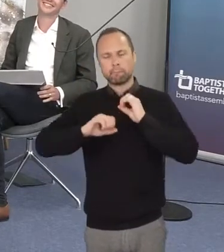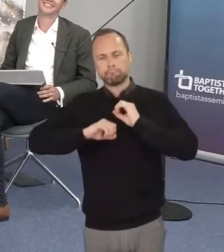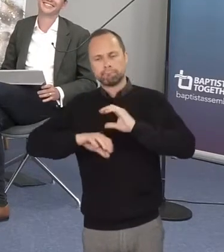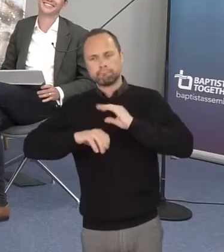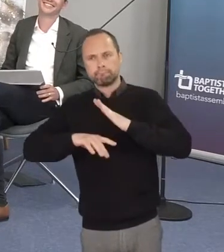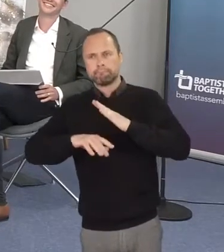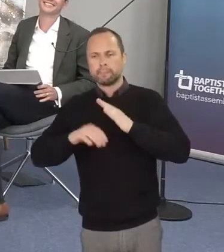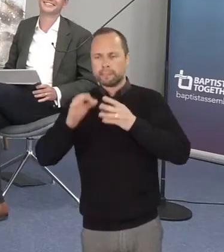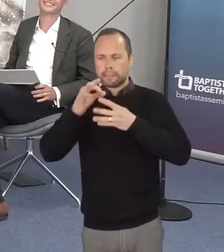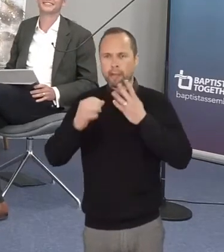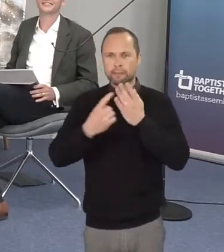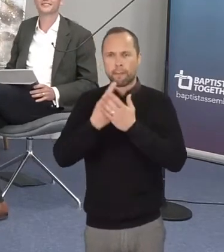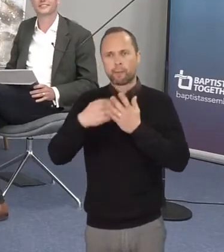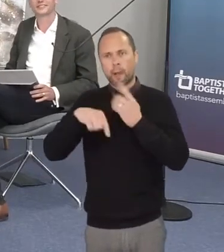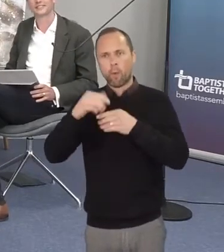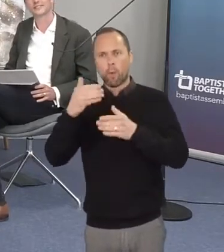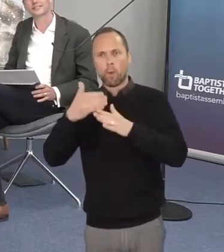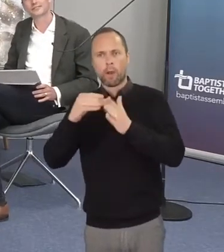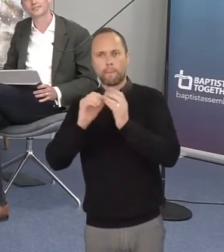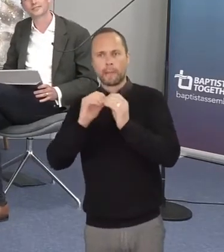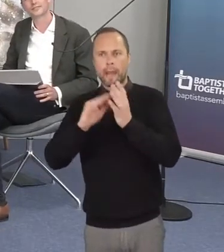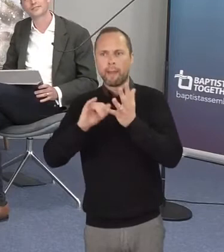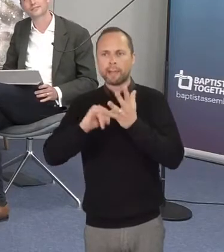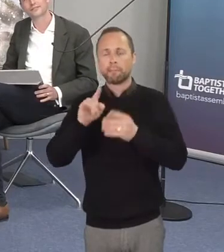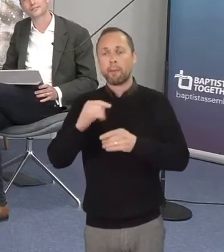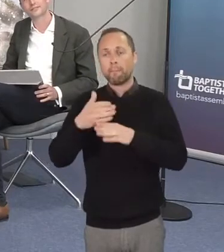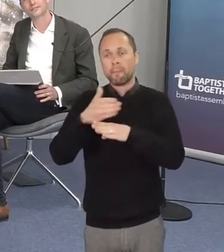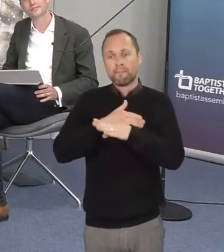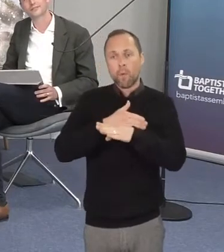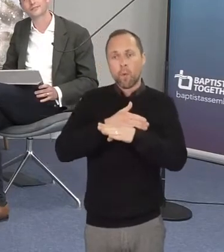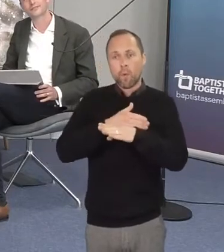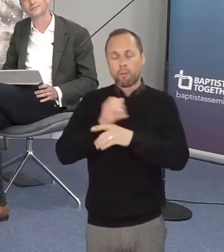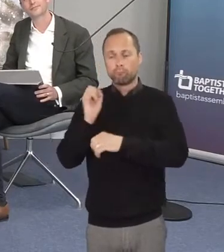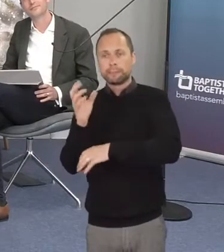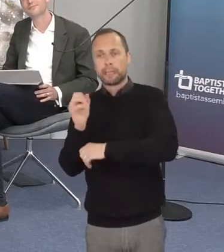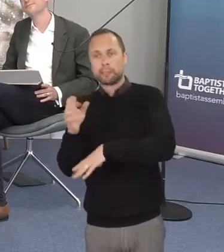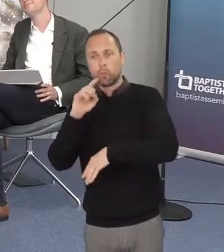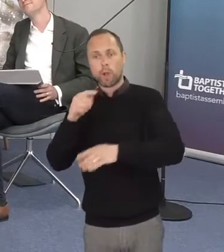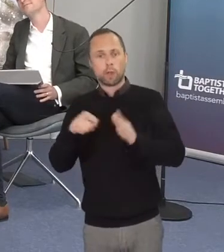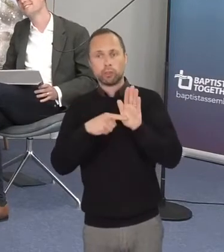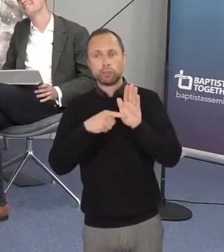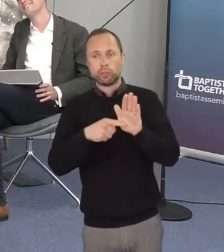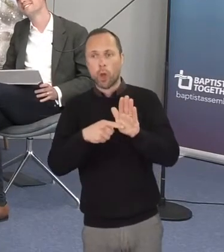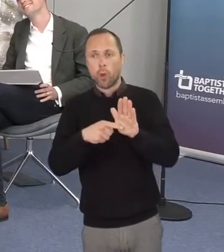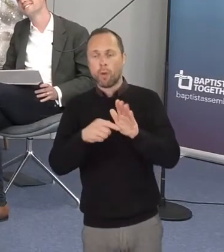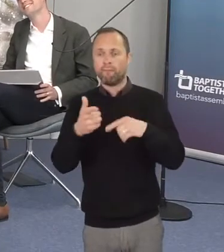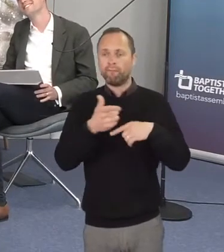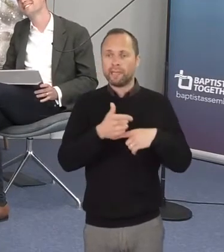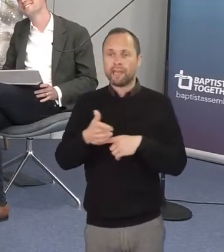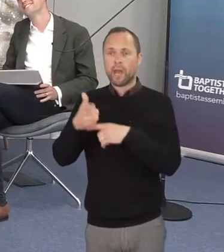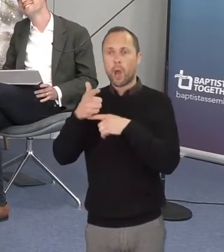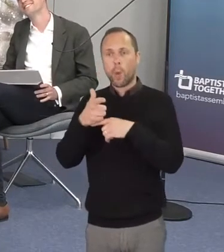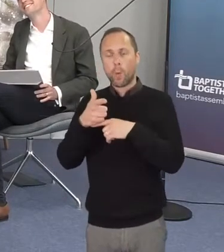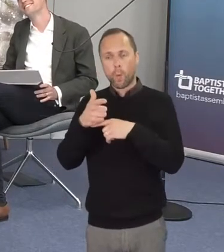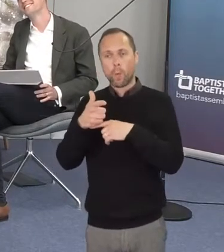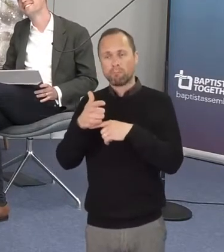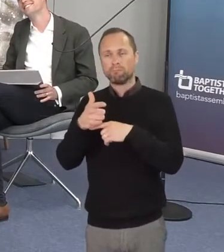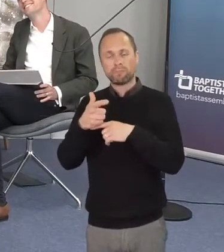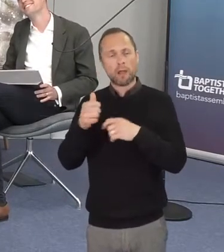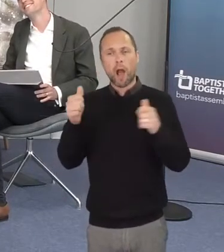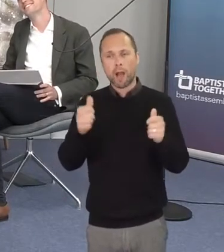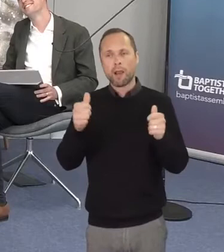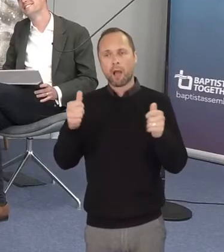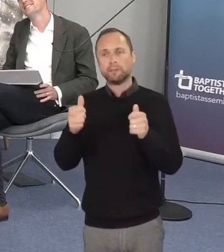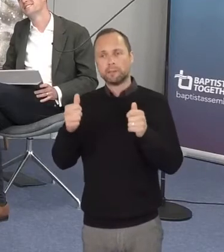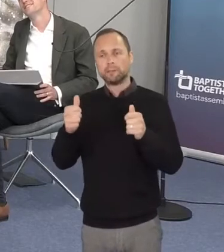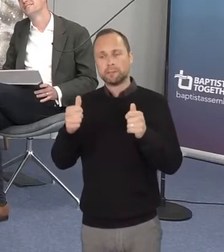nitty-gritty. But before that, we are going to show you a video with some tremendous highlights. And I know that